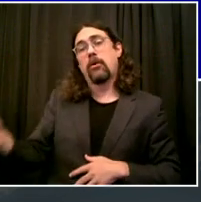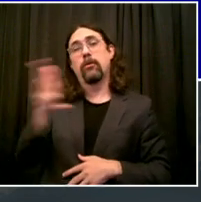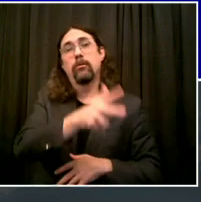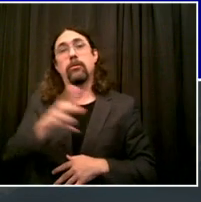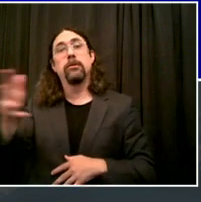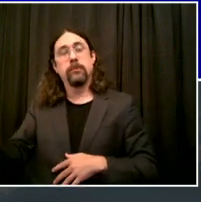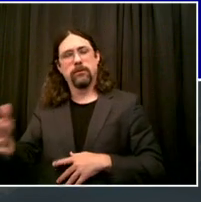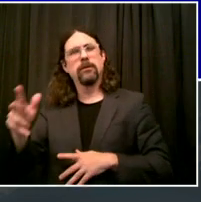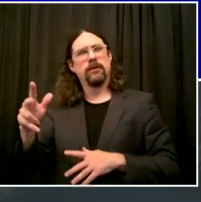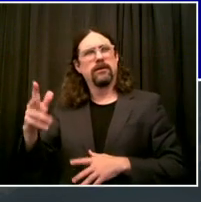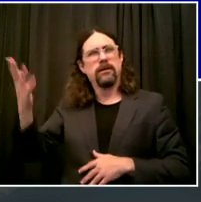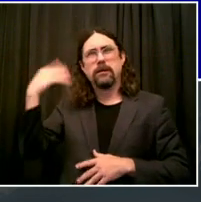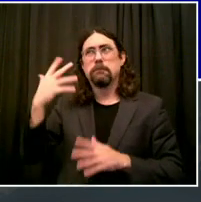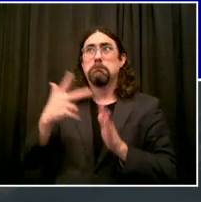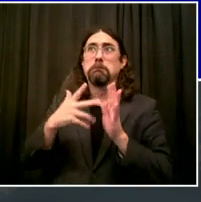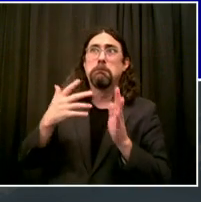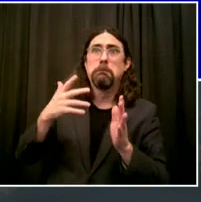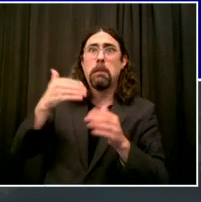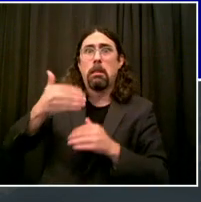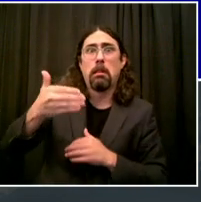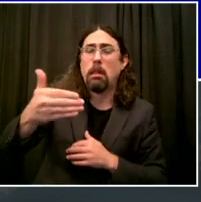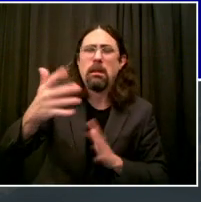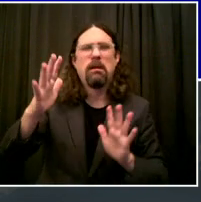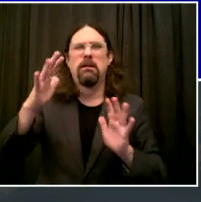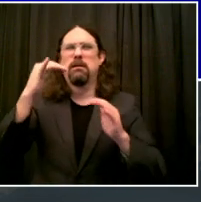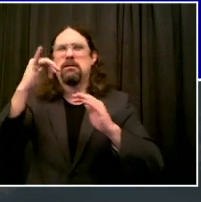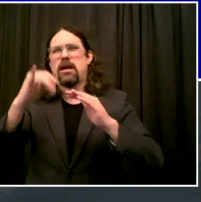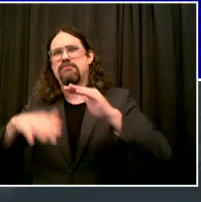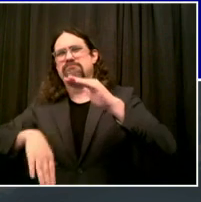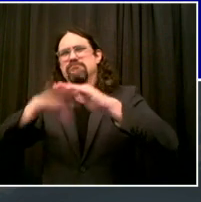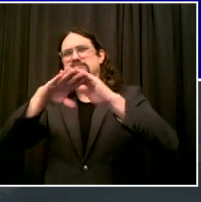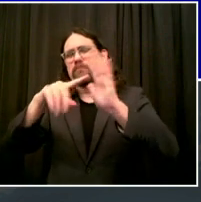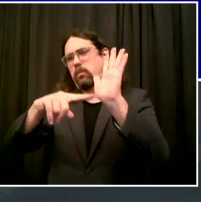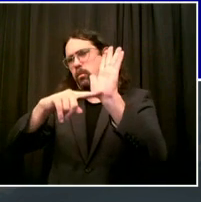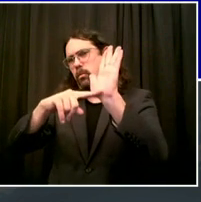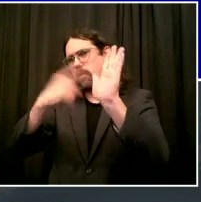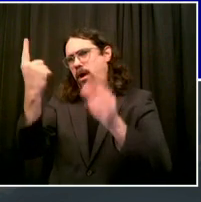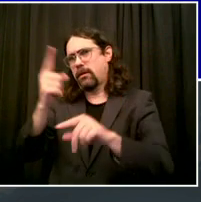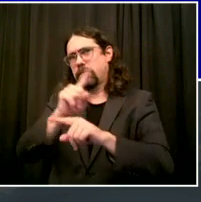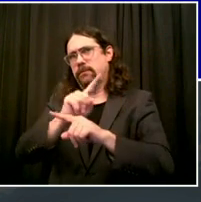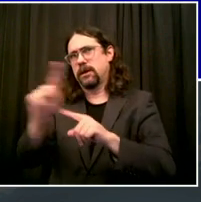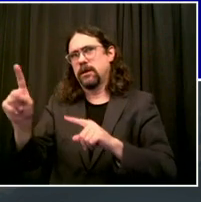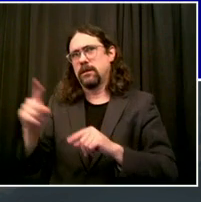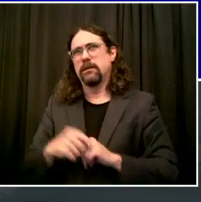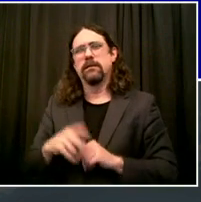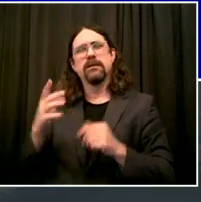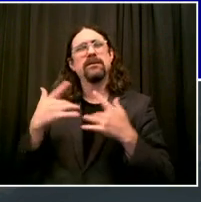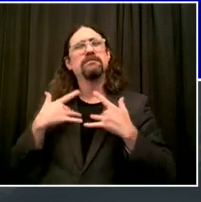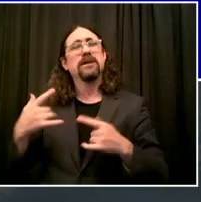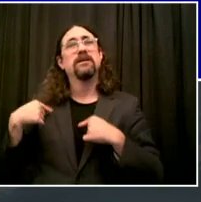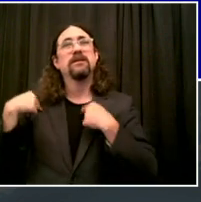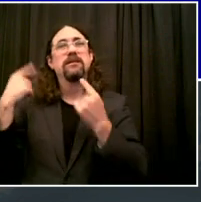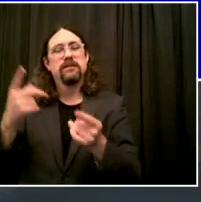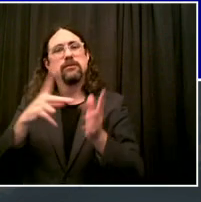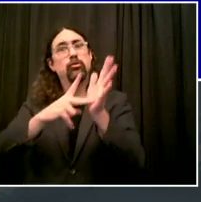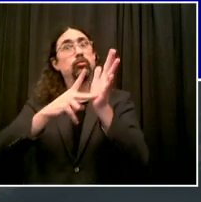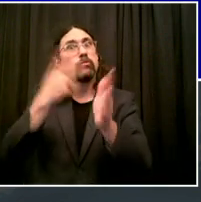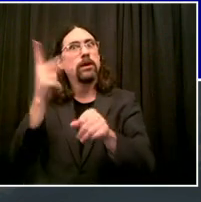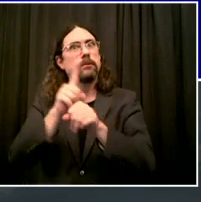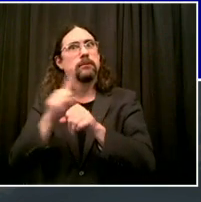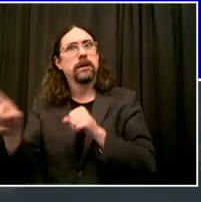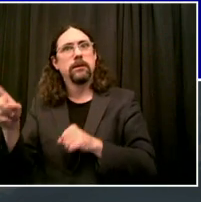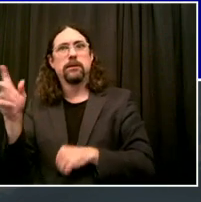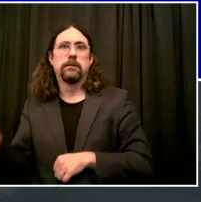won't be in effect. But when alternate side parking is in effect, no New Yorker should have to move their car more than once a week.